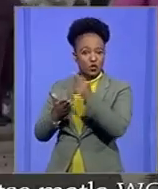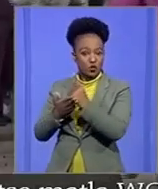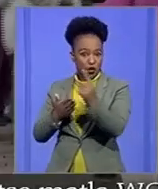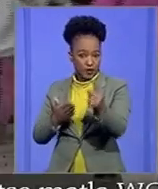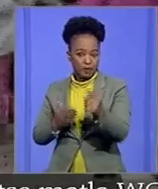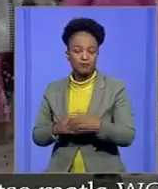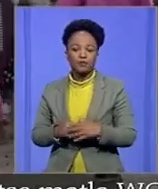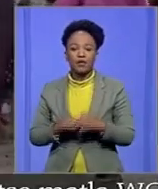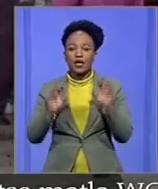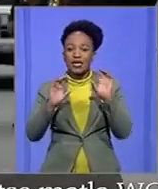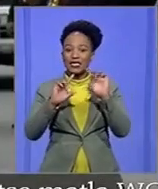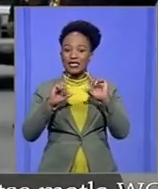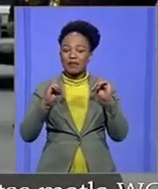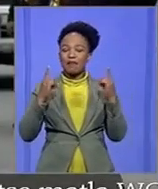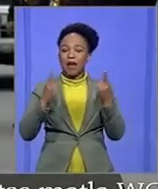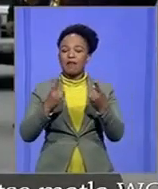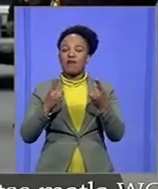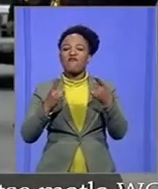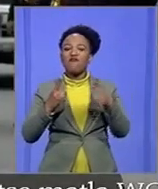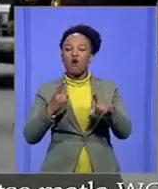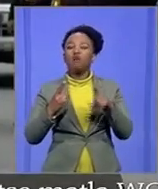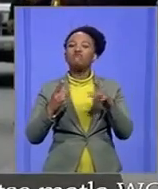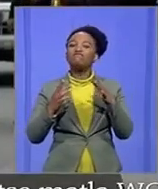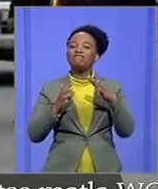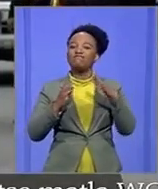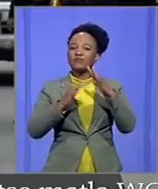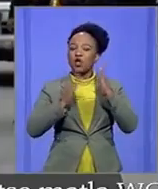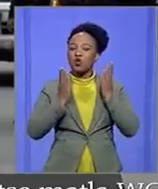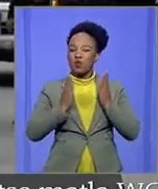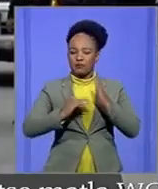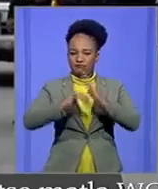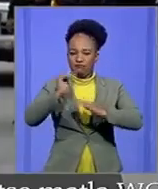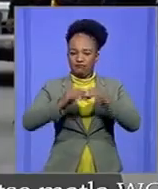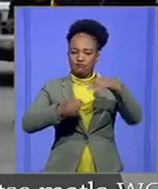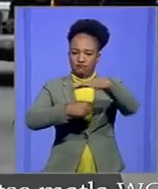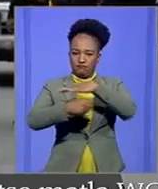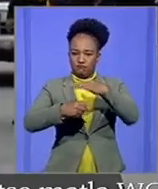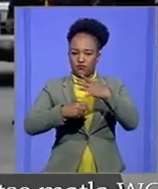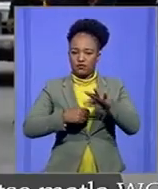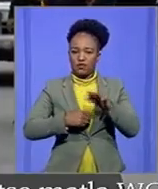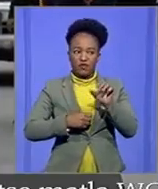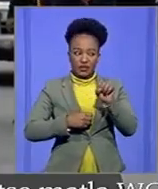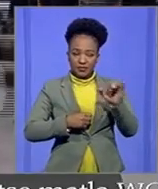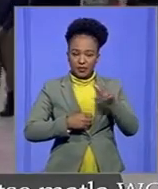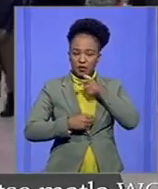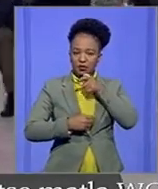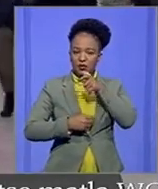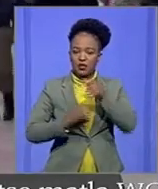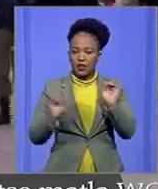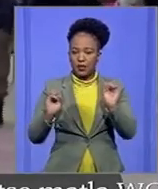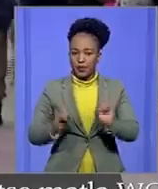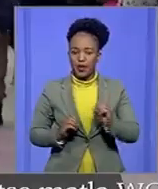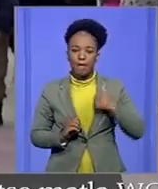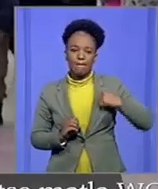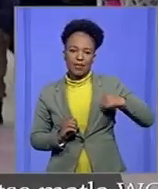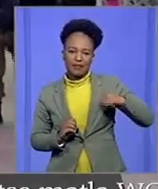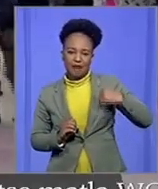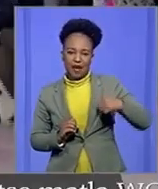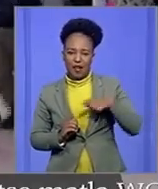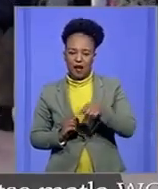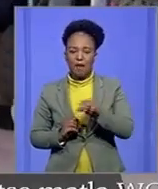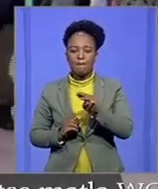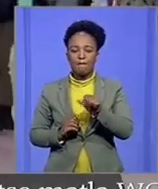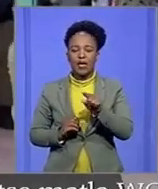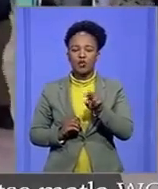la bodulo ha le a fumaneha ho ntsha maikutlo ka taba ena ho SABC. Fela masepala wa Nelson Mandela Bay Metro o roma